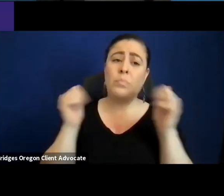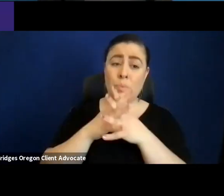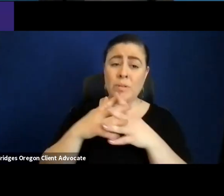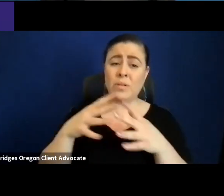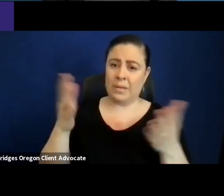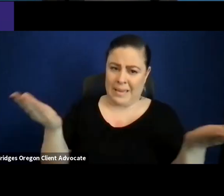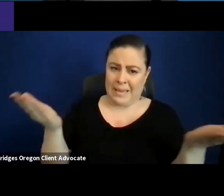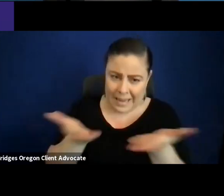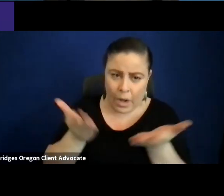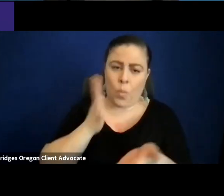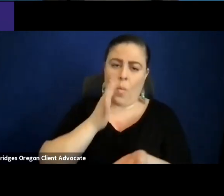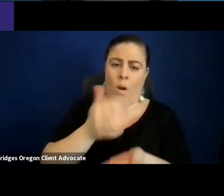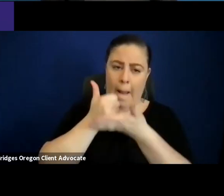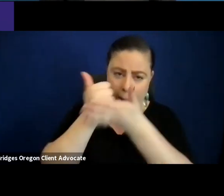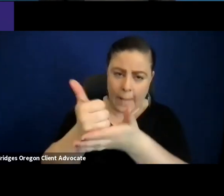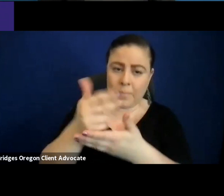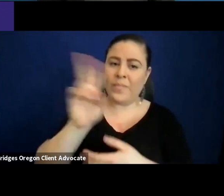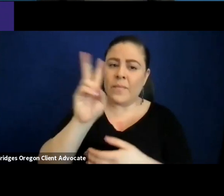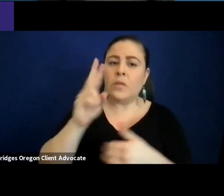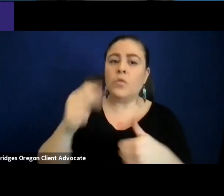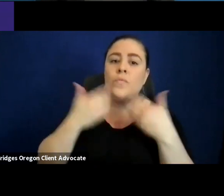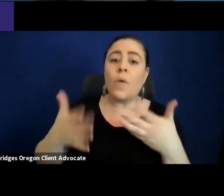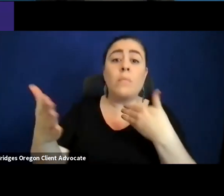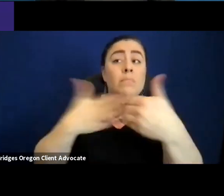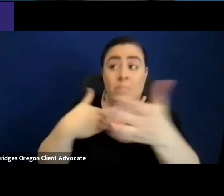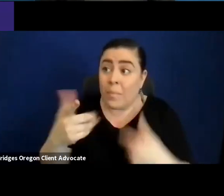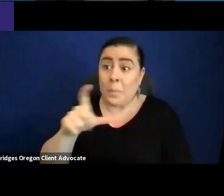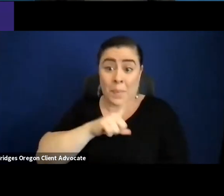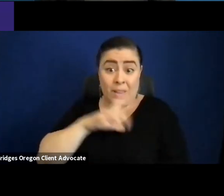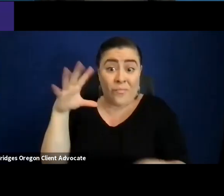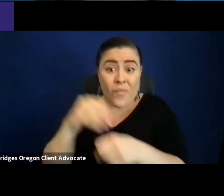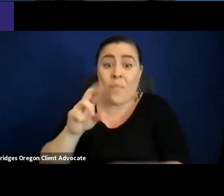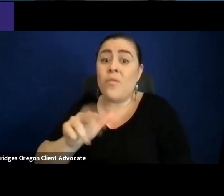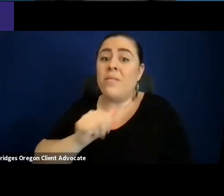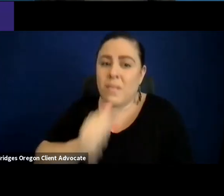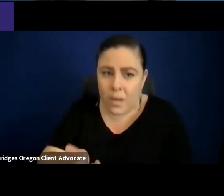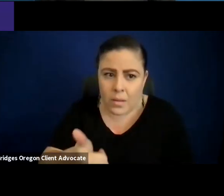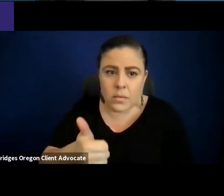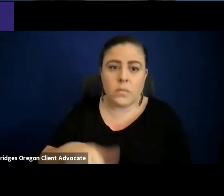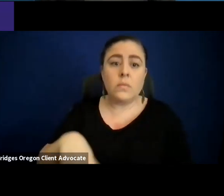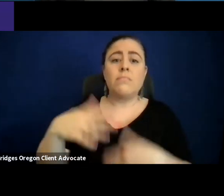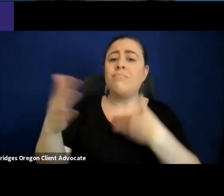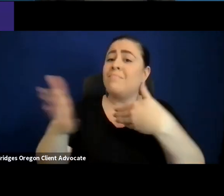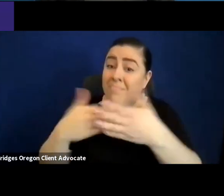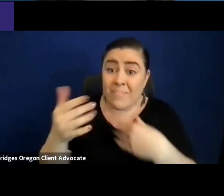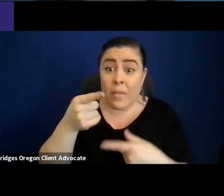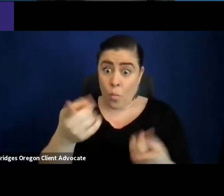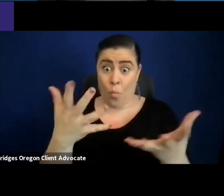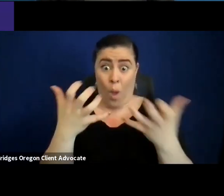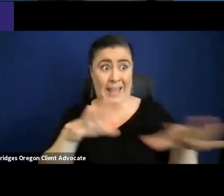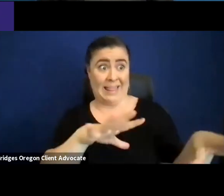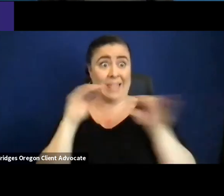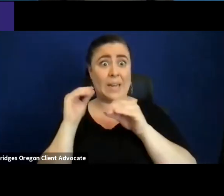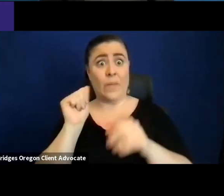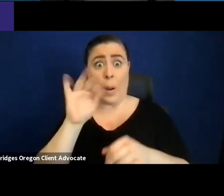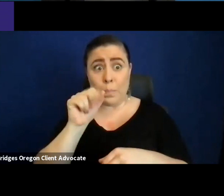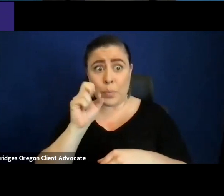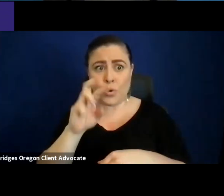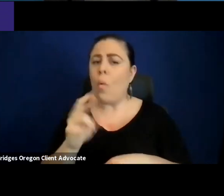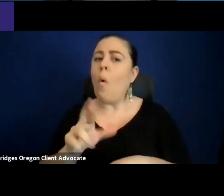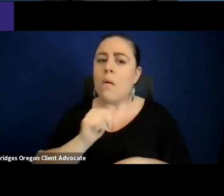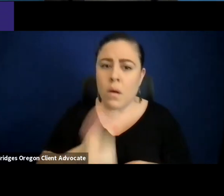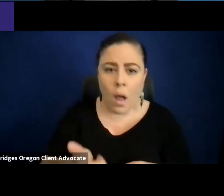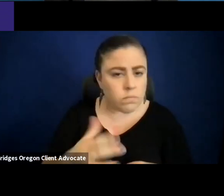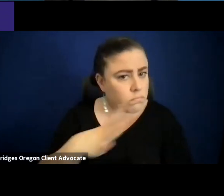And also, we're emphasizing that here at Bridges, we will help victims and survivors, whether the police are involved or not, no matter if you